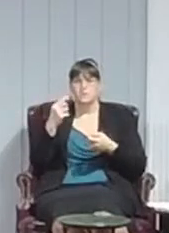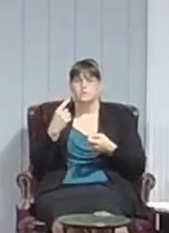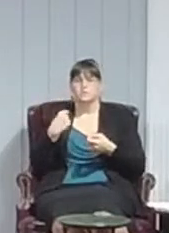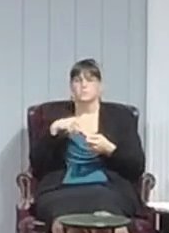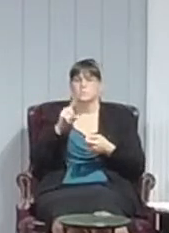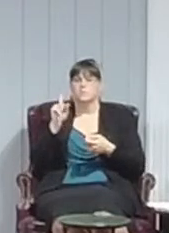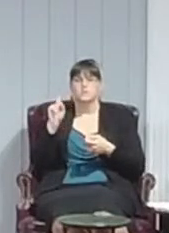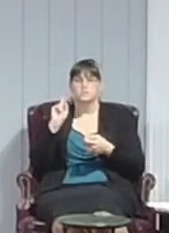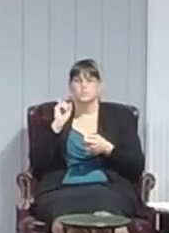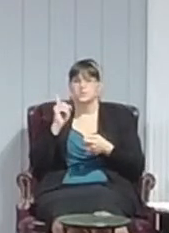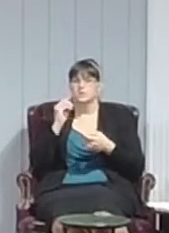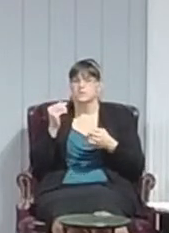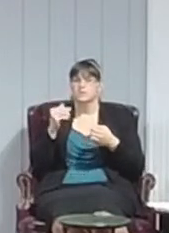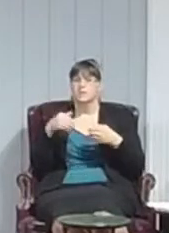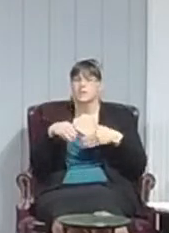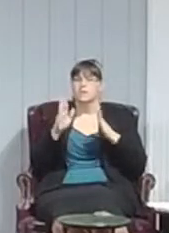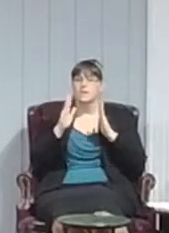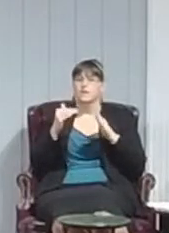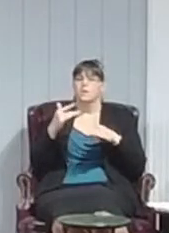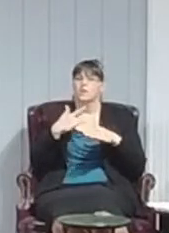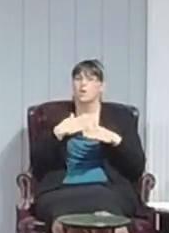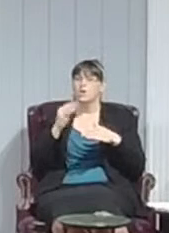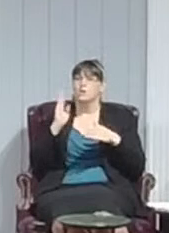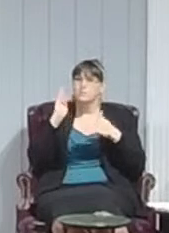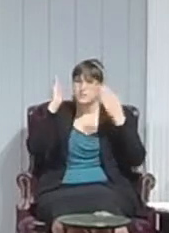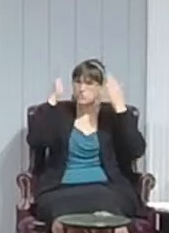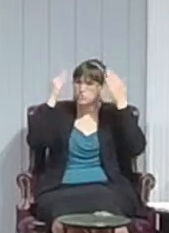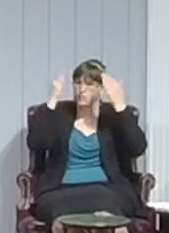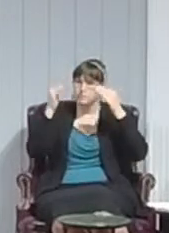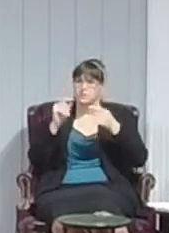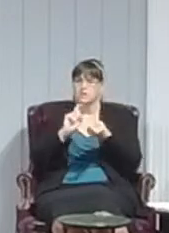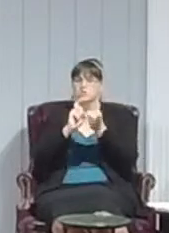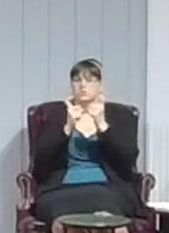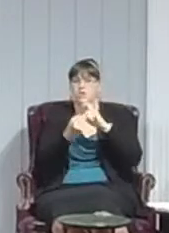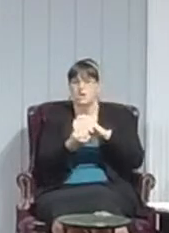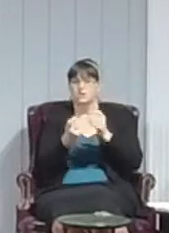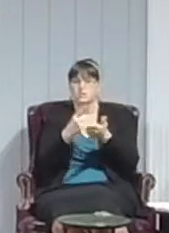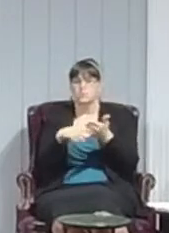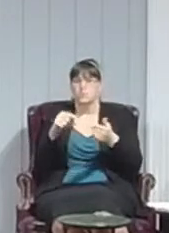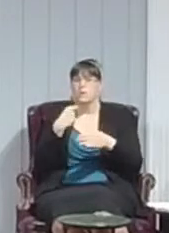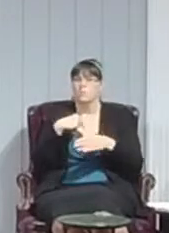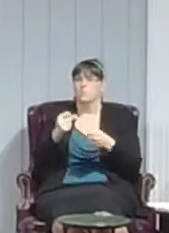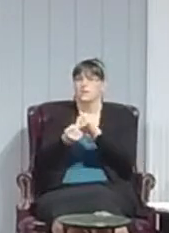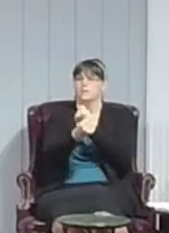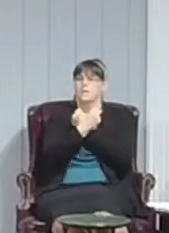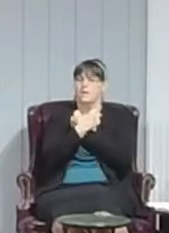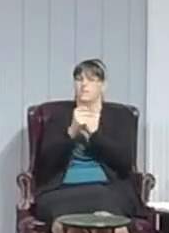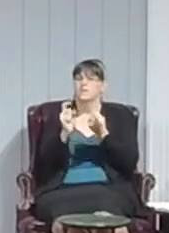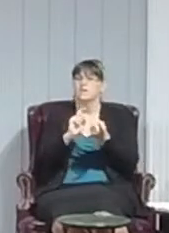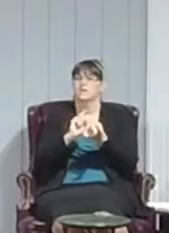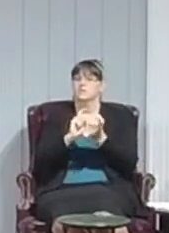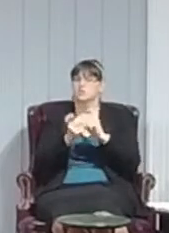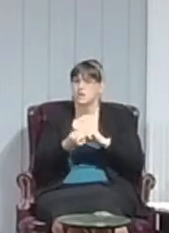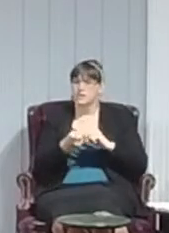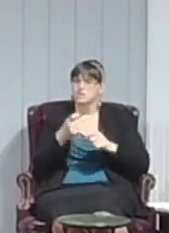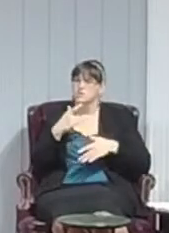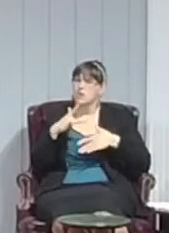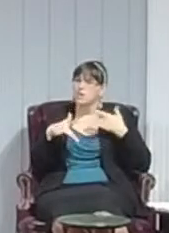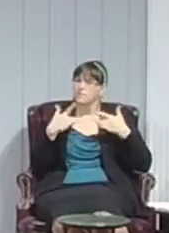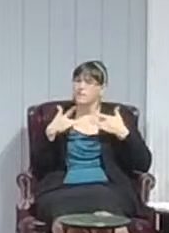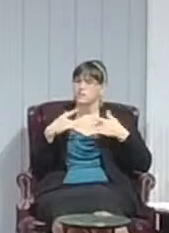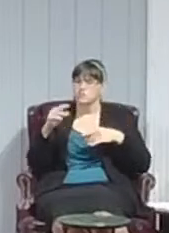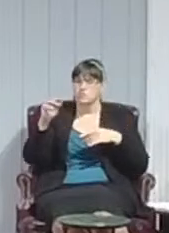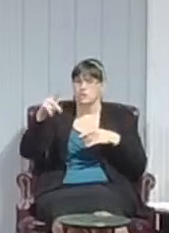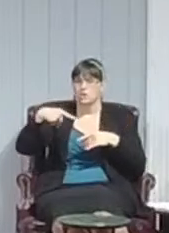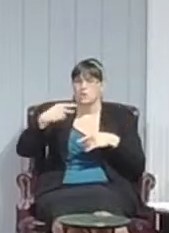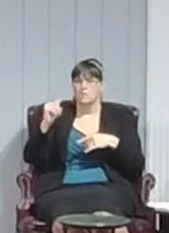love. If our heart gets troubled, it begins to change our affection. So Paul knew a man who had